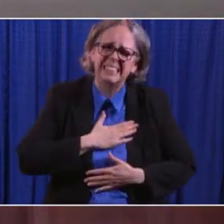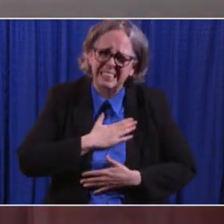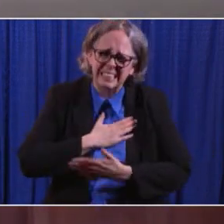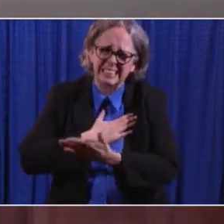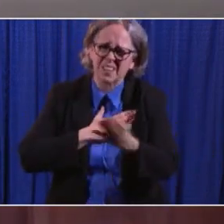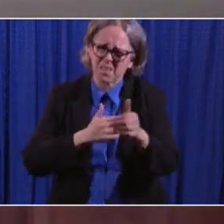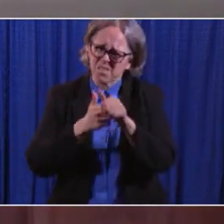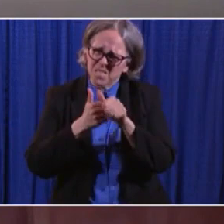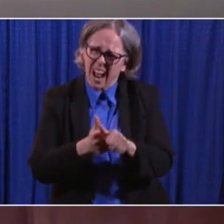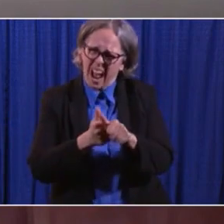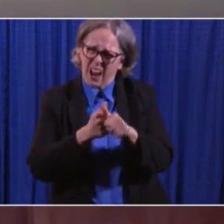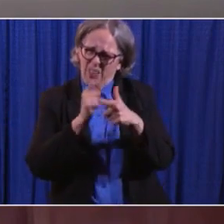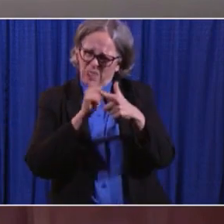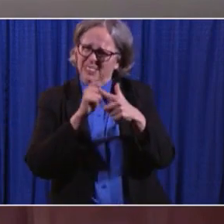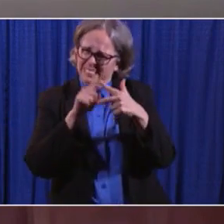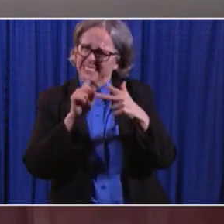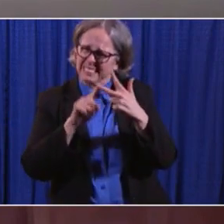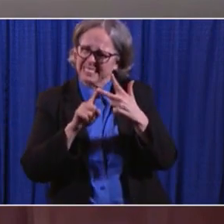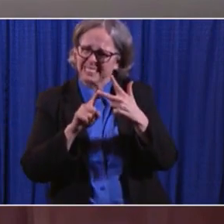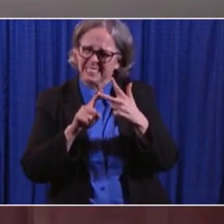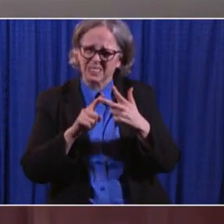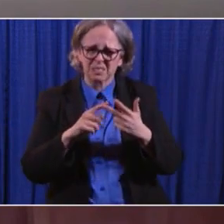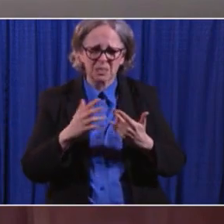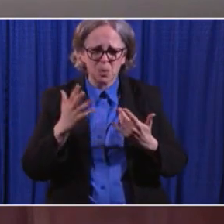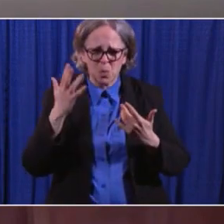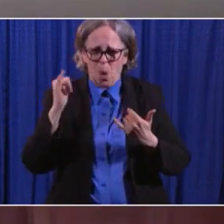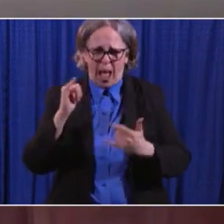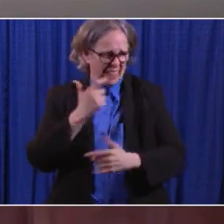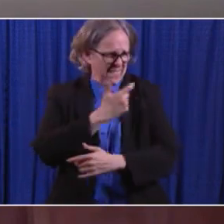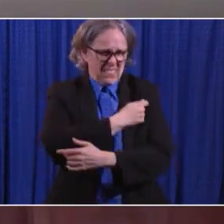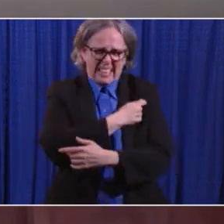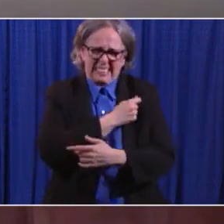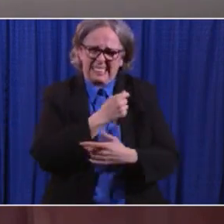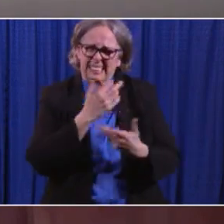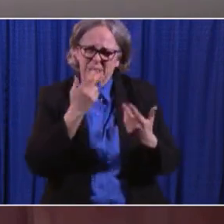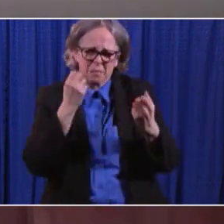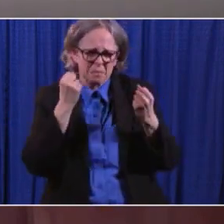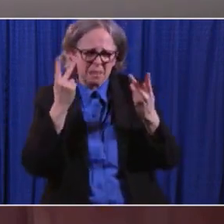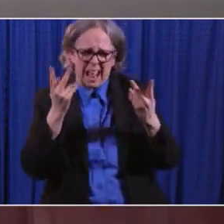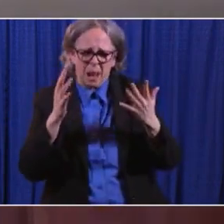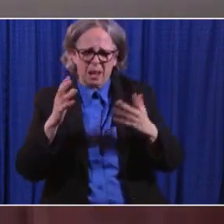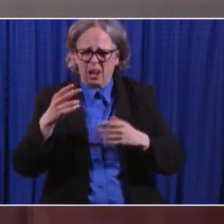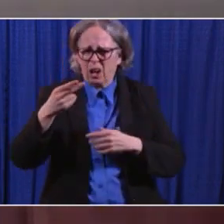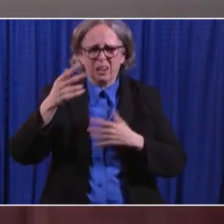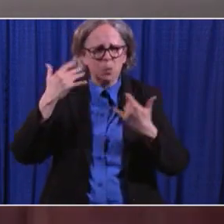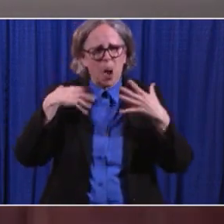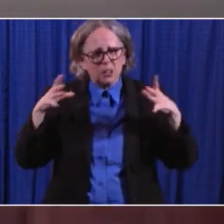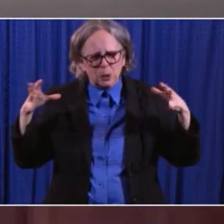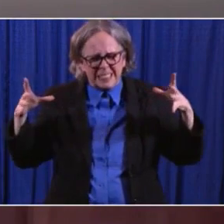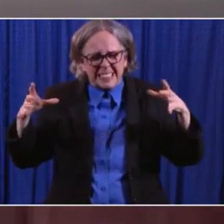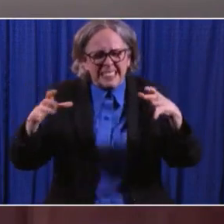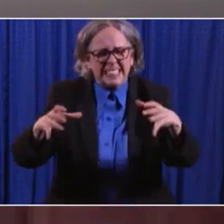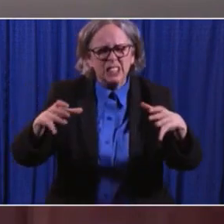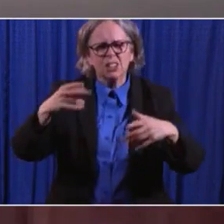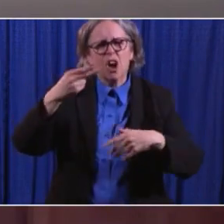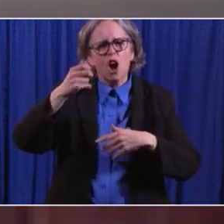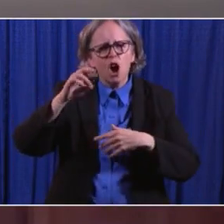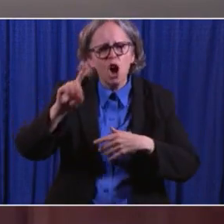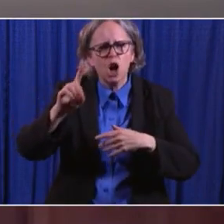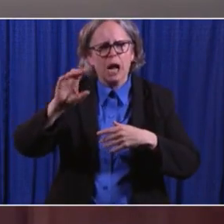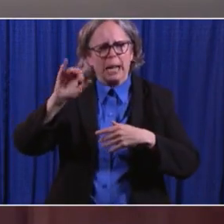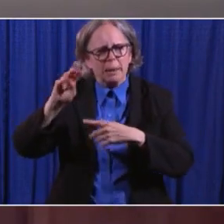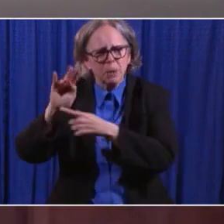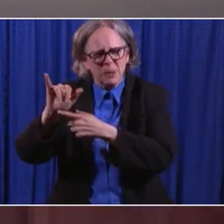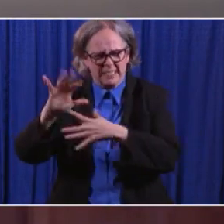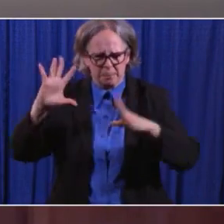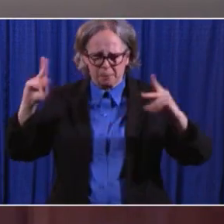stretch of this together, focusing on those important things. And that's part of the simplification.